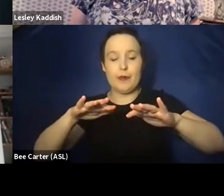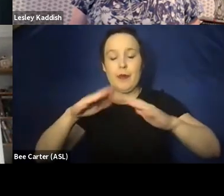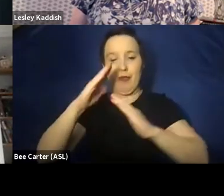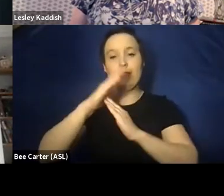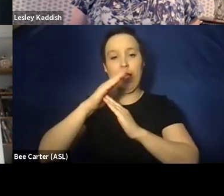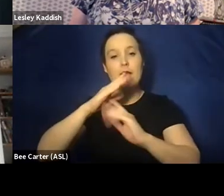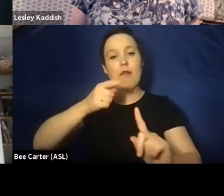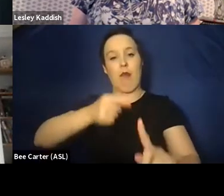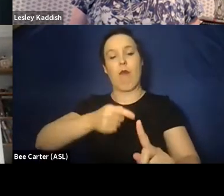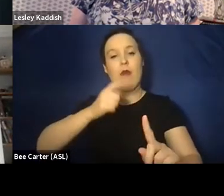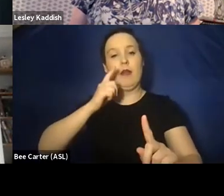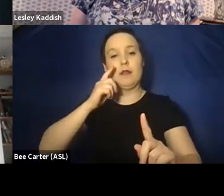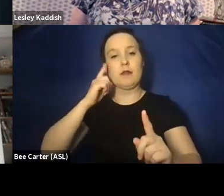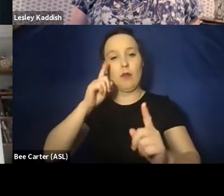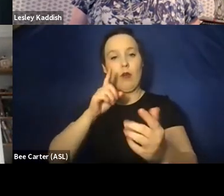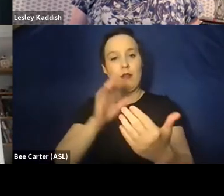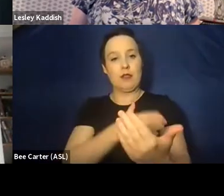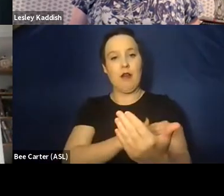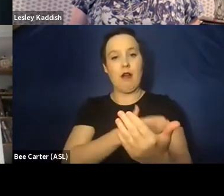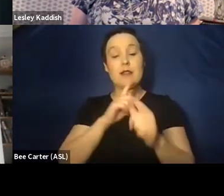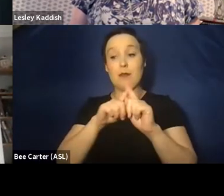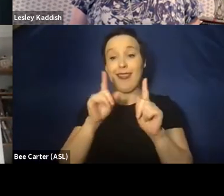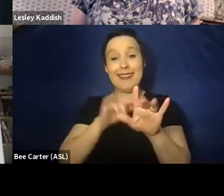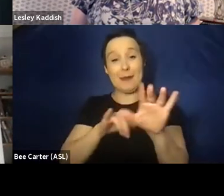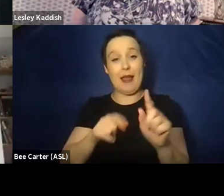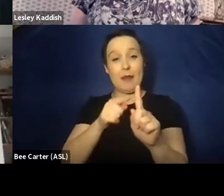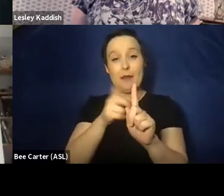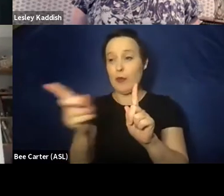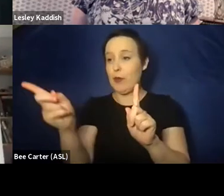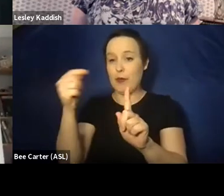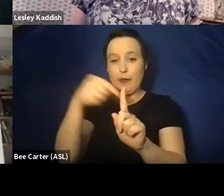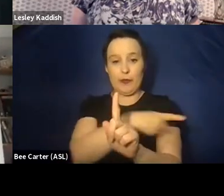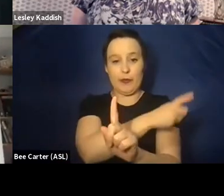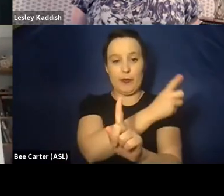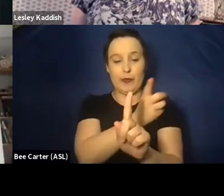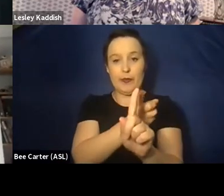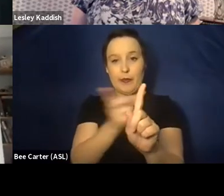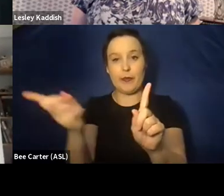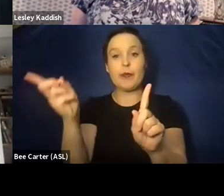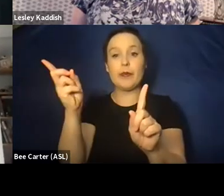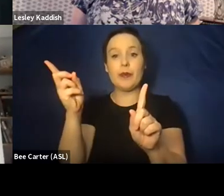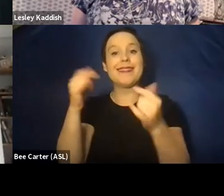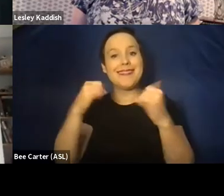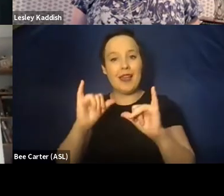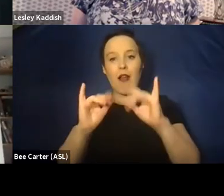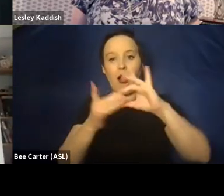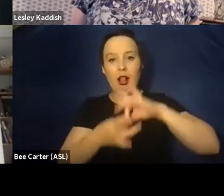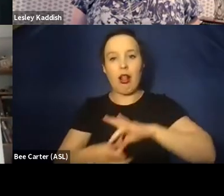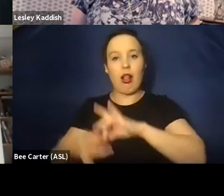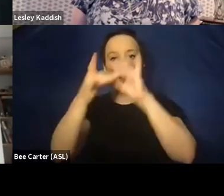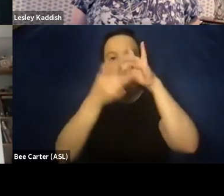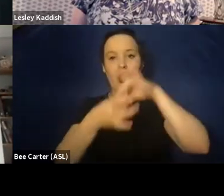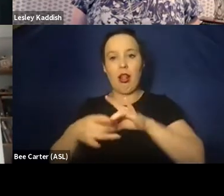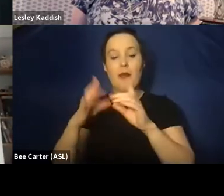tremendously different paths. And yet, a little bit like the double helix, they remain integrated. So they might go up